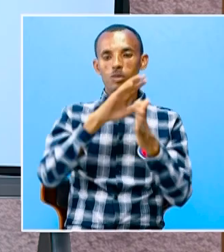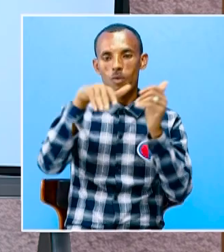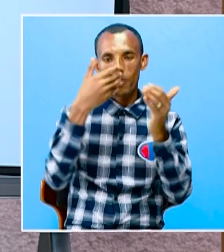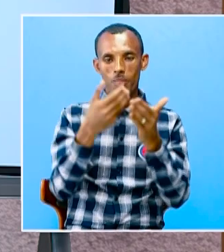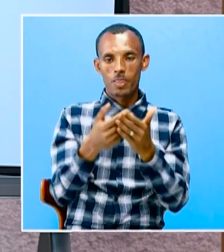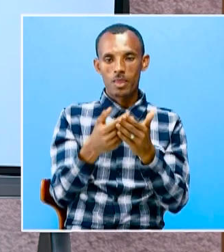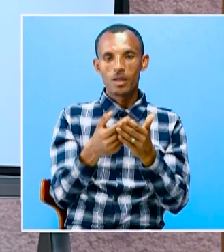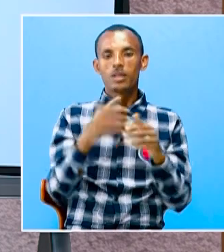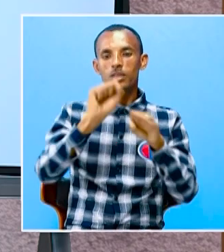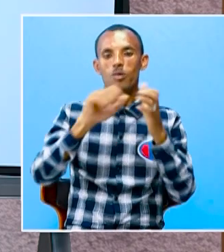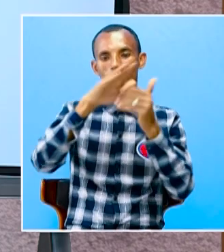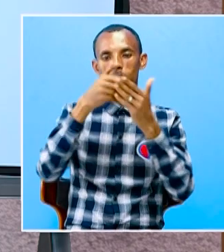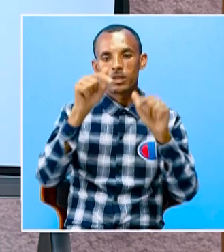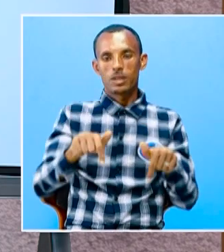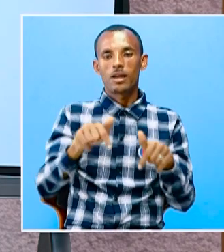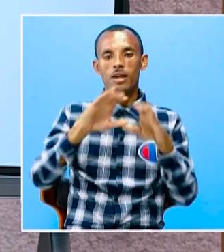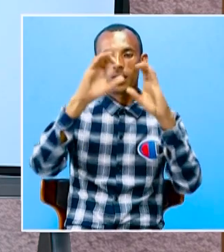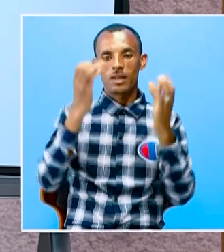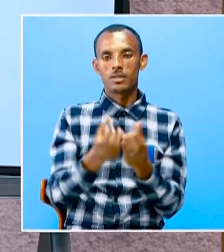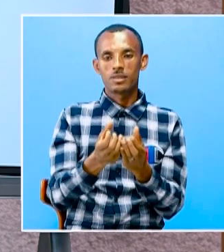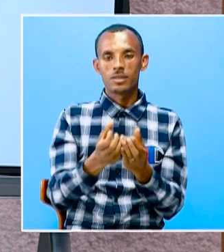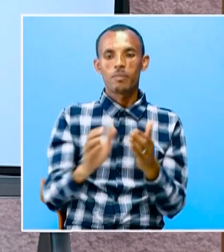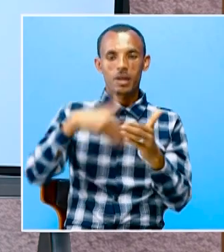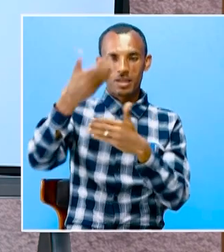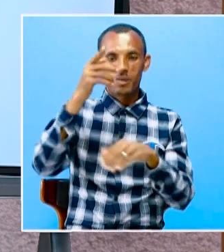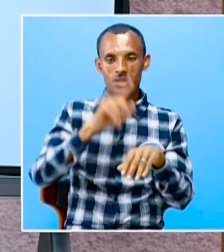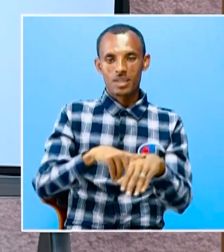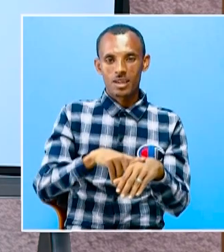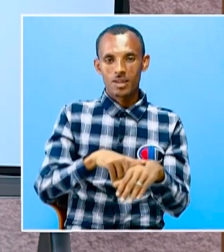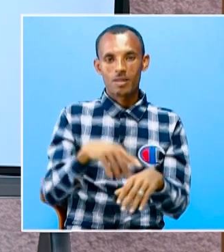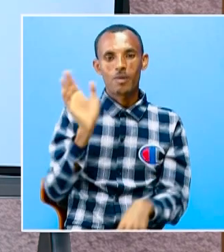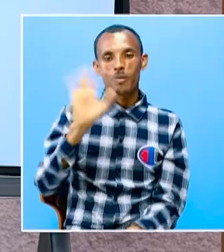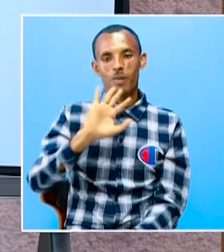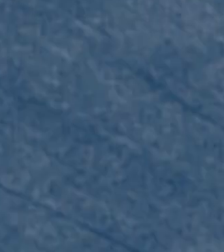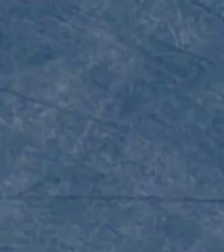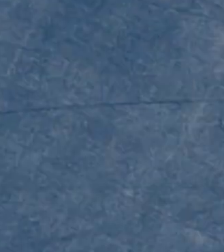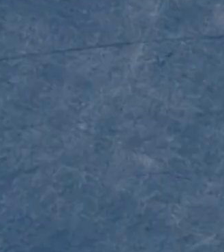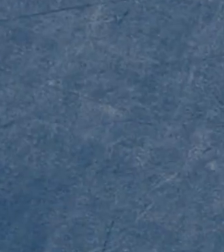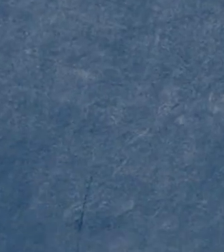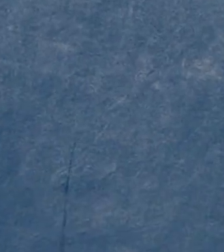this is all about today's lesson. Until next lesson, goodbye.